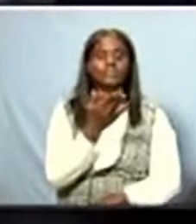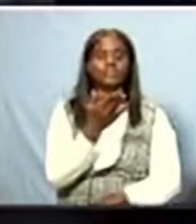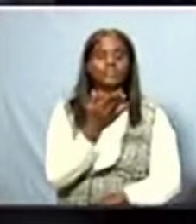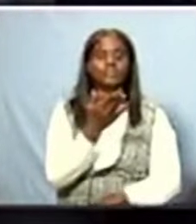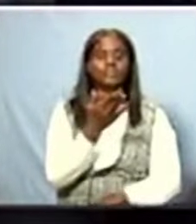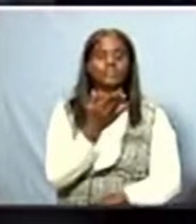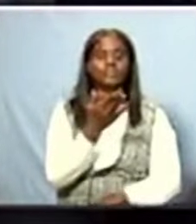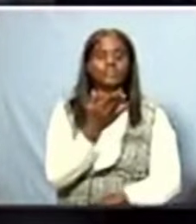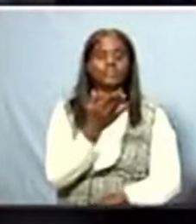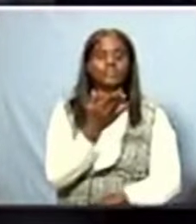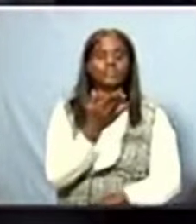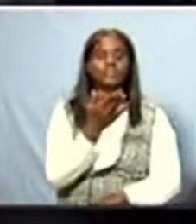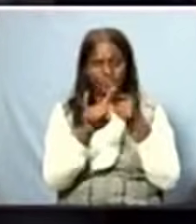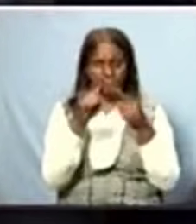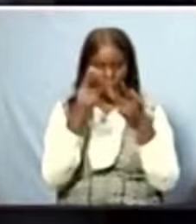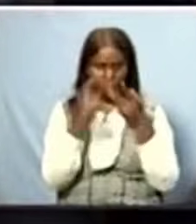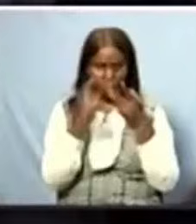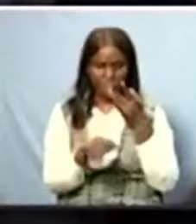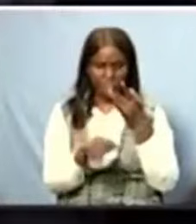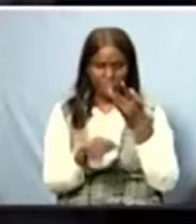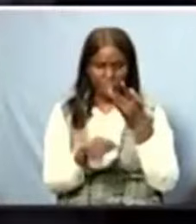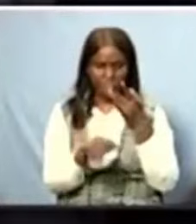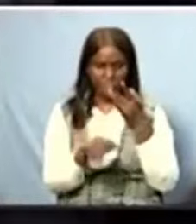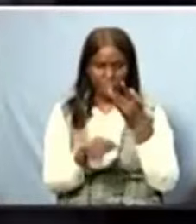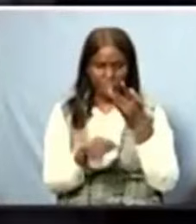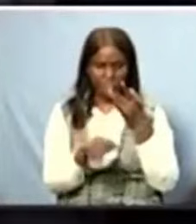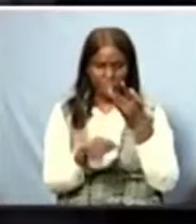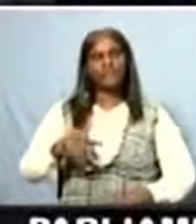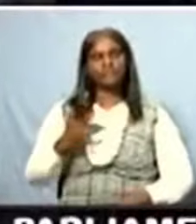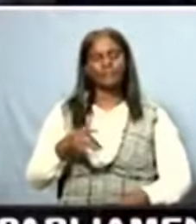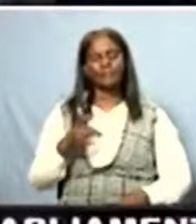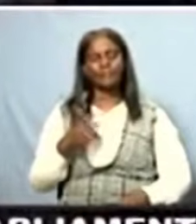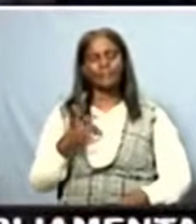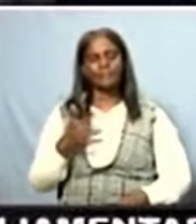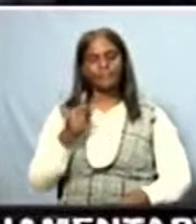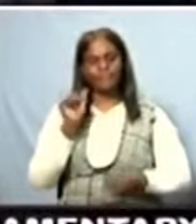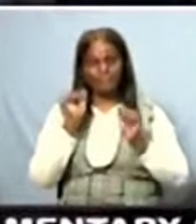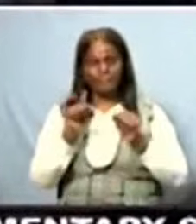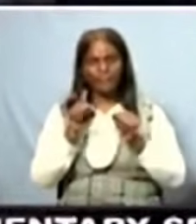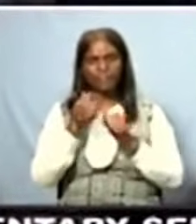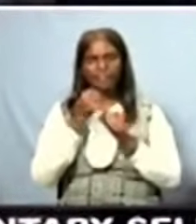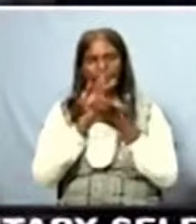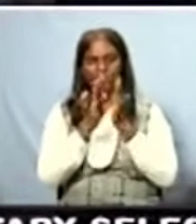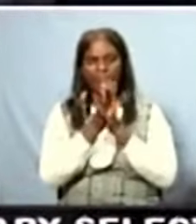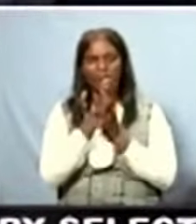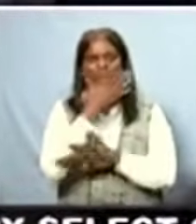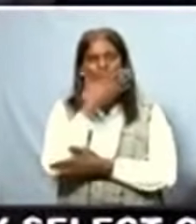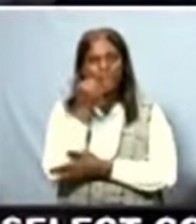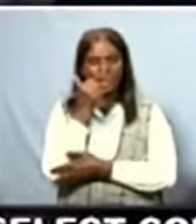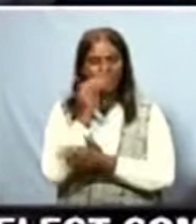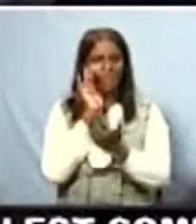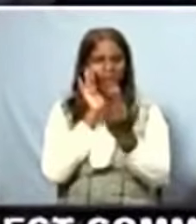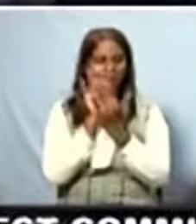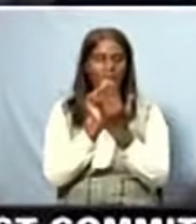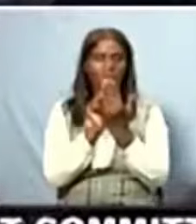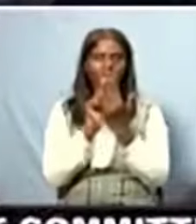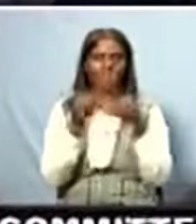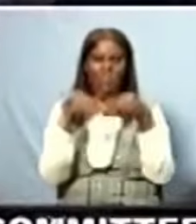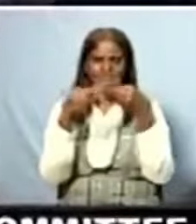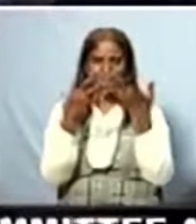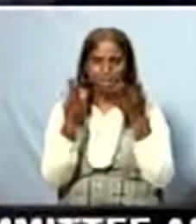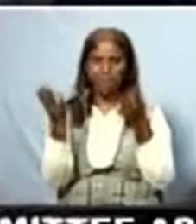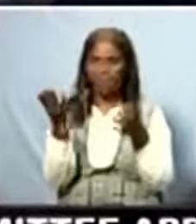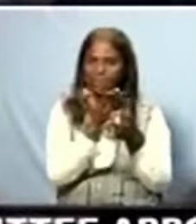terms as to what you feel would be the best approach